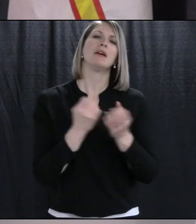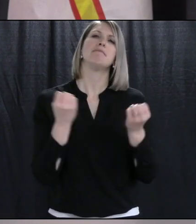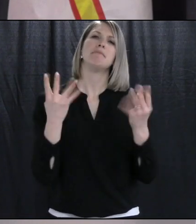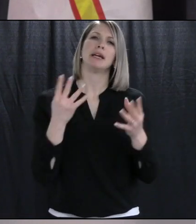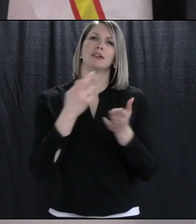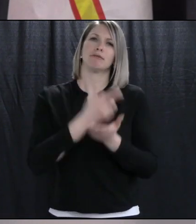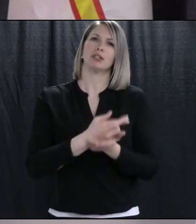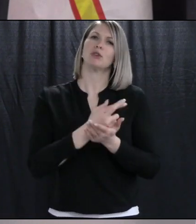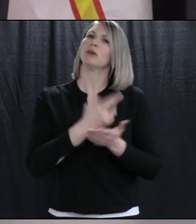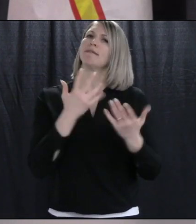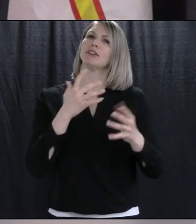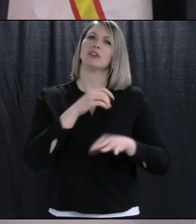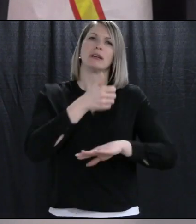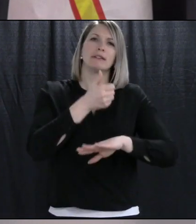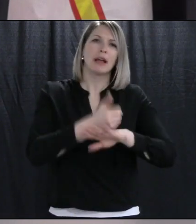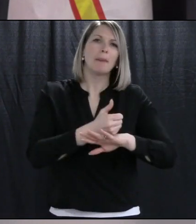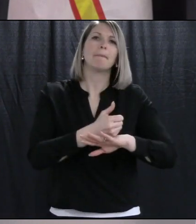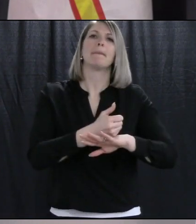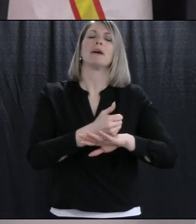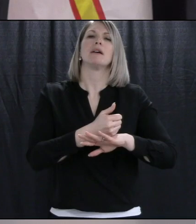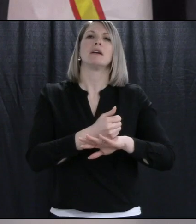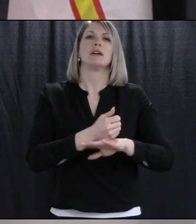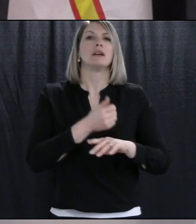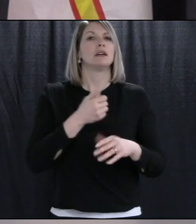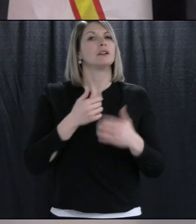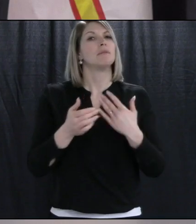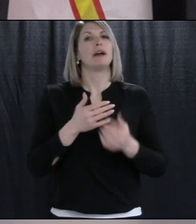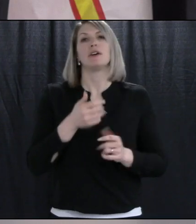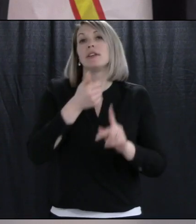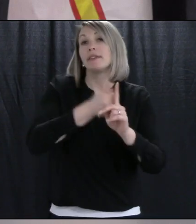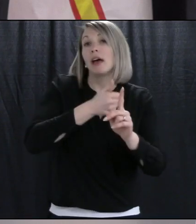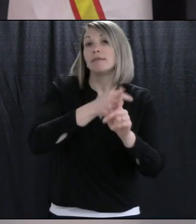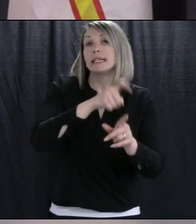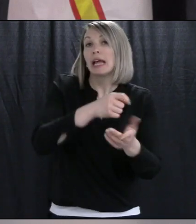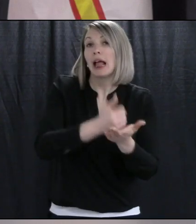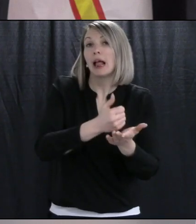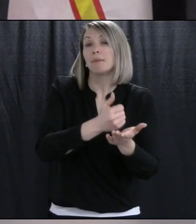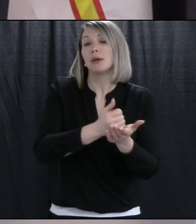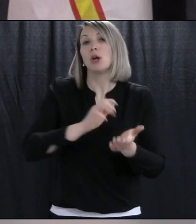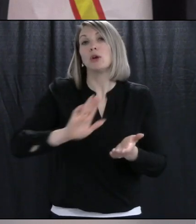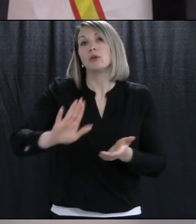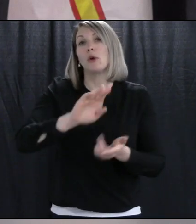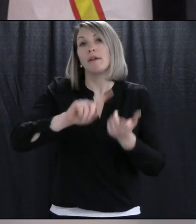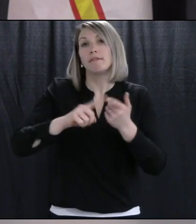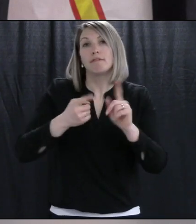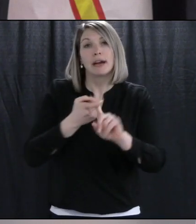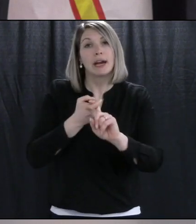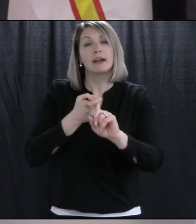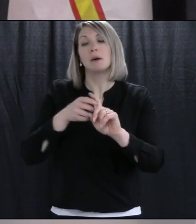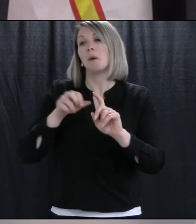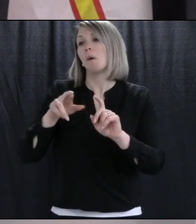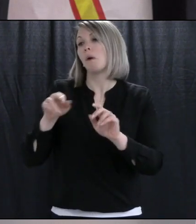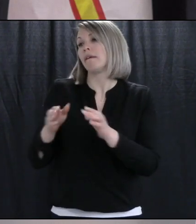guidance. Whether it is you, a friend, or a family member, we ask the individuals to visit